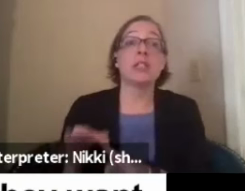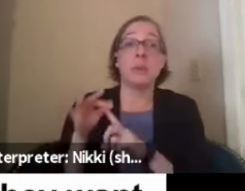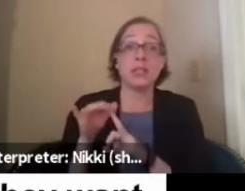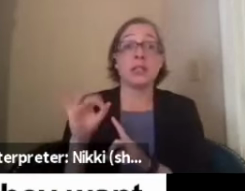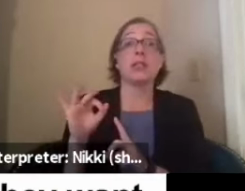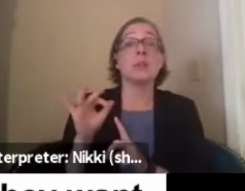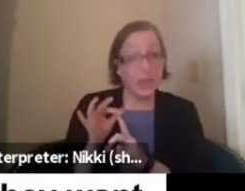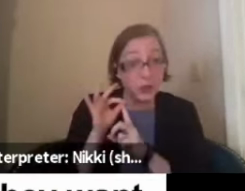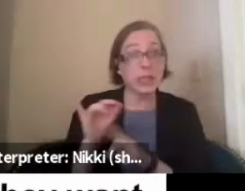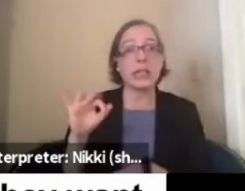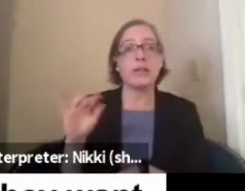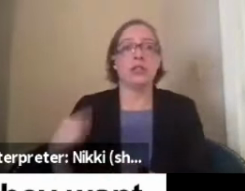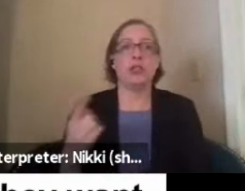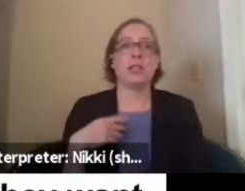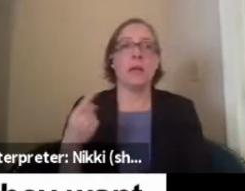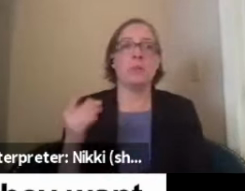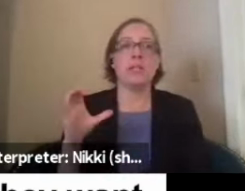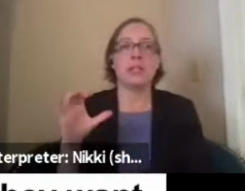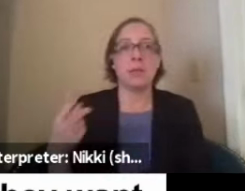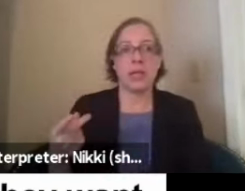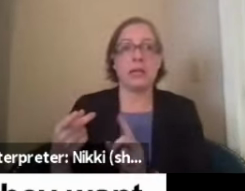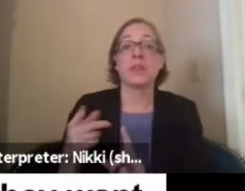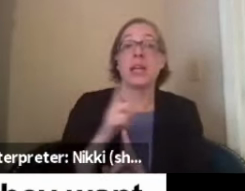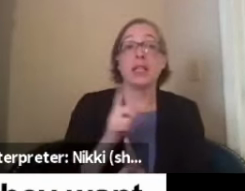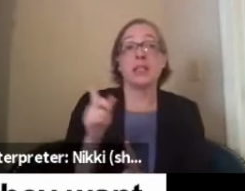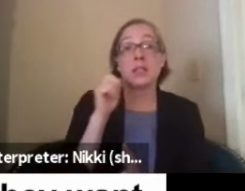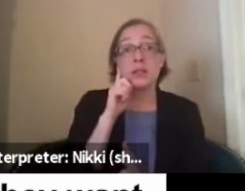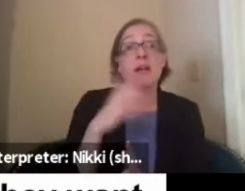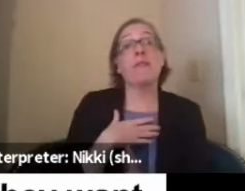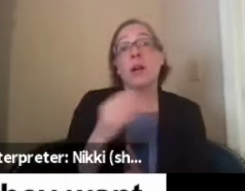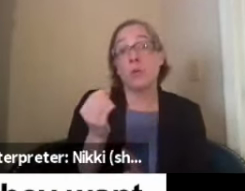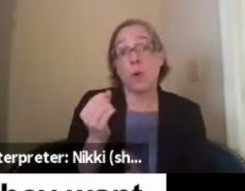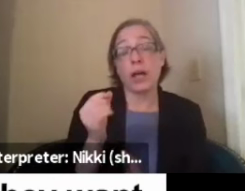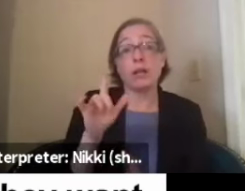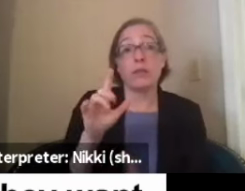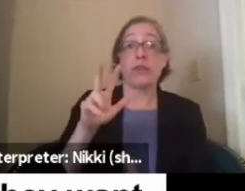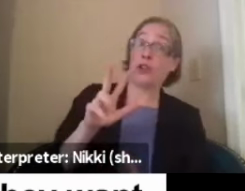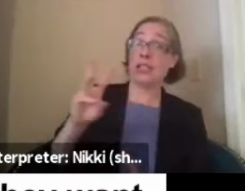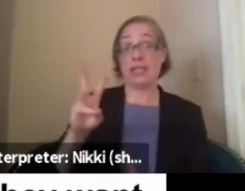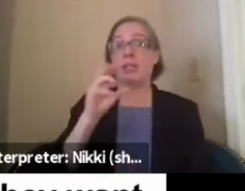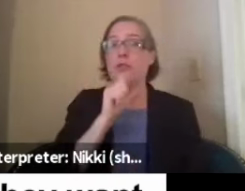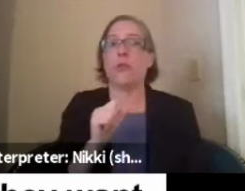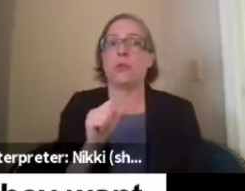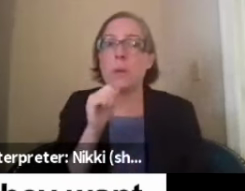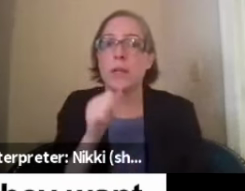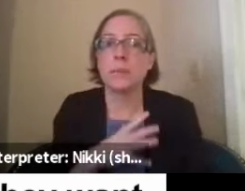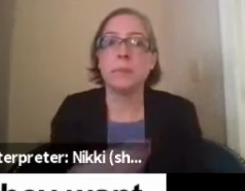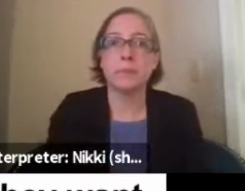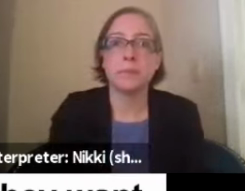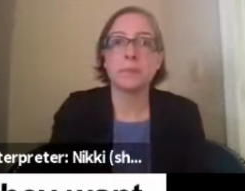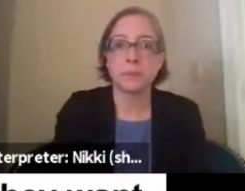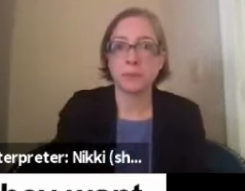information, especially if it's just my PCP. And this is a deaf white 36-year-old